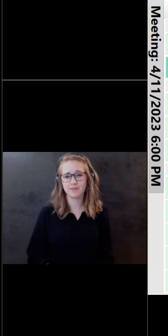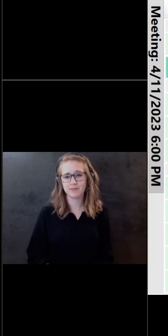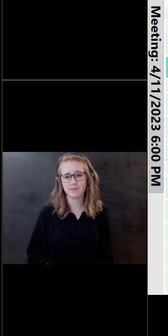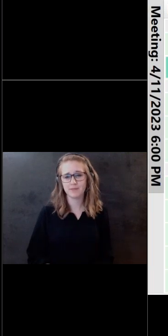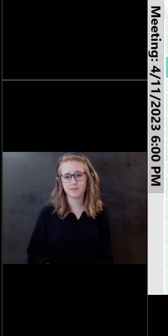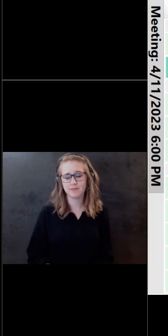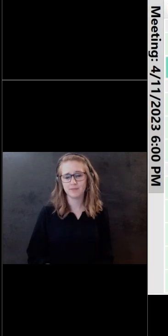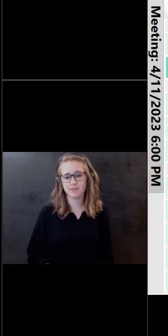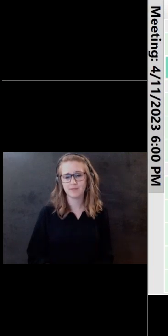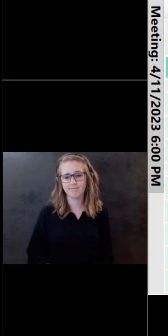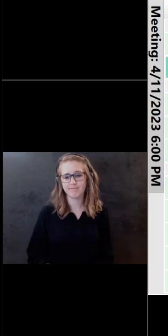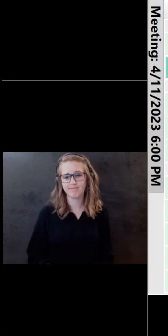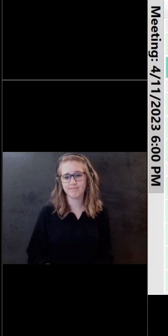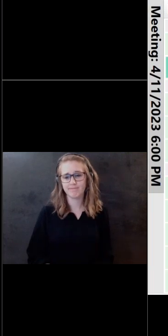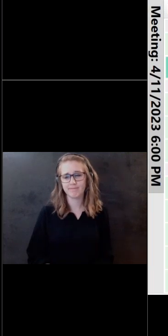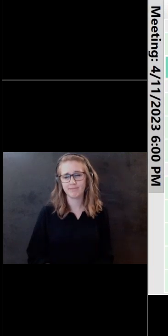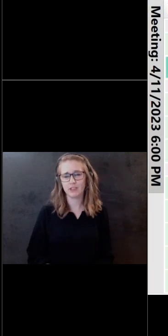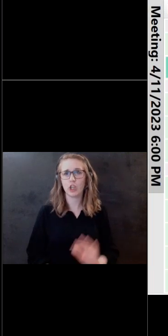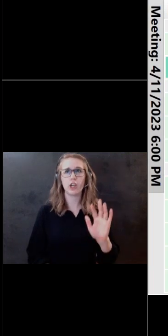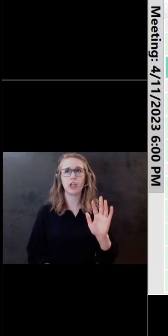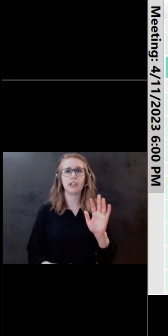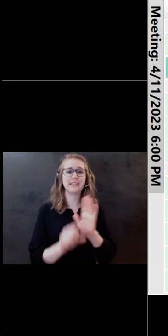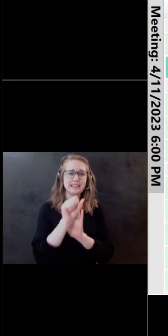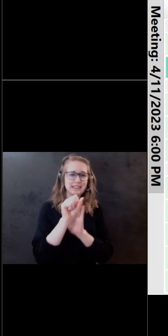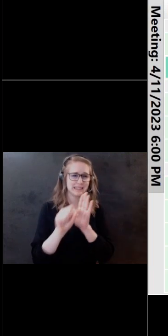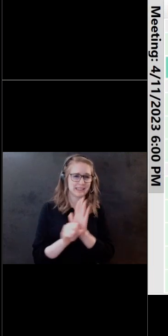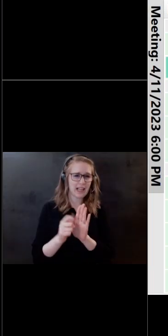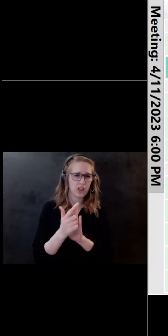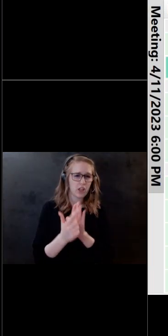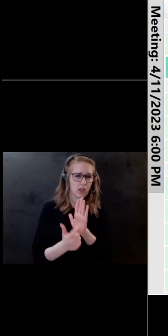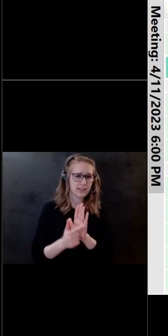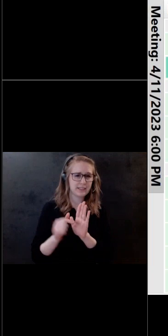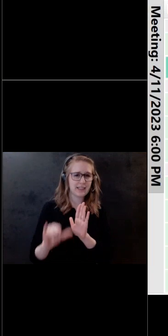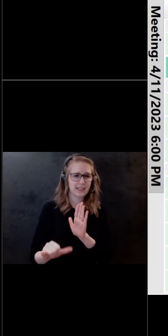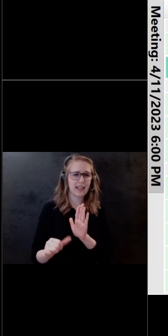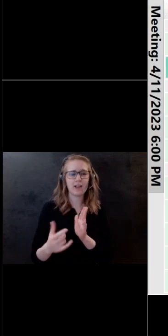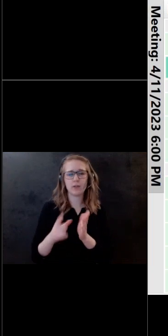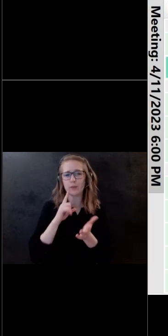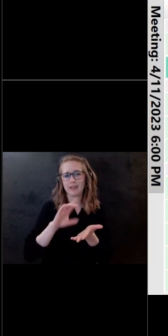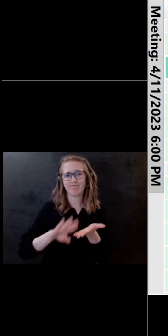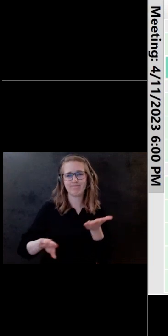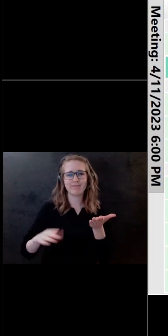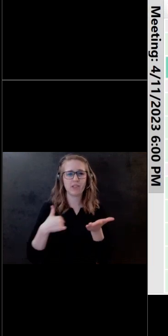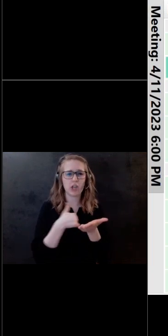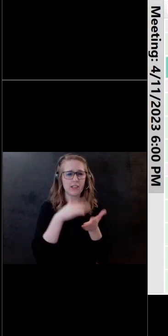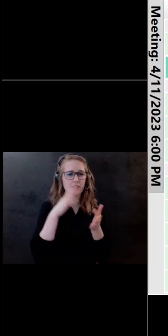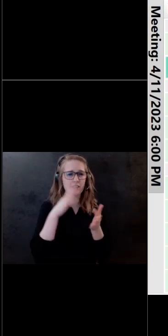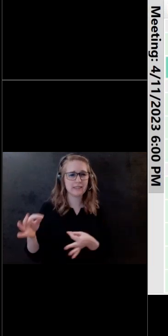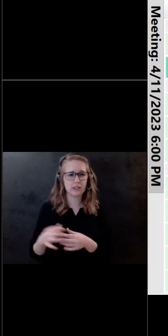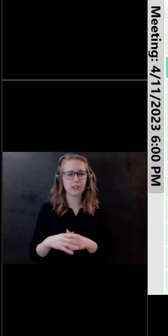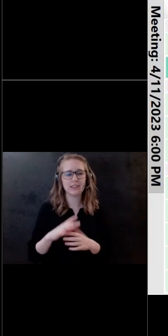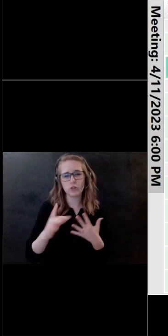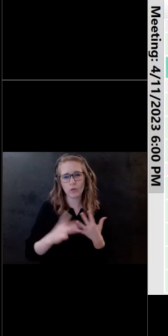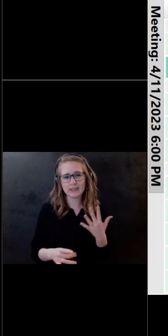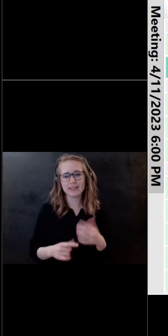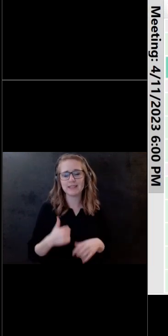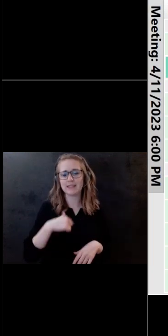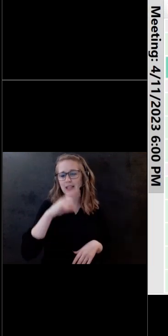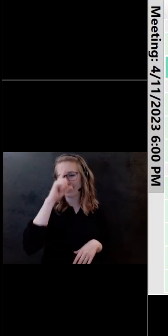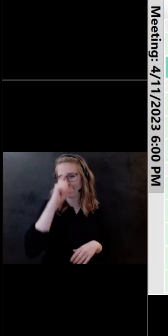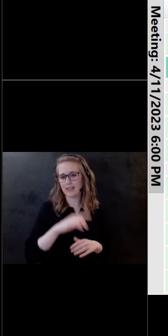are there are state statutes that are precluding us from making those choices. And I think